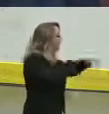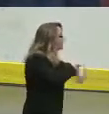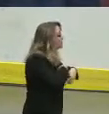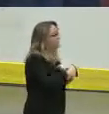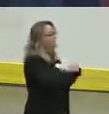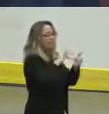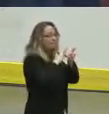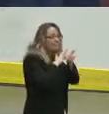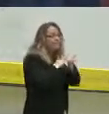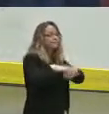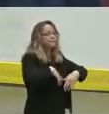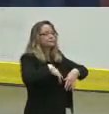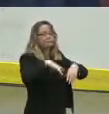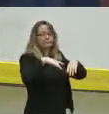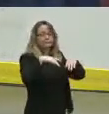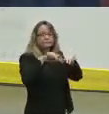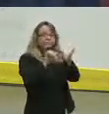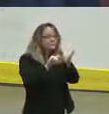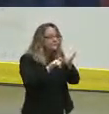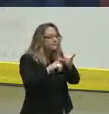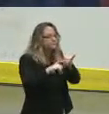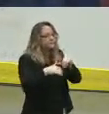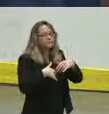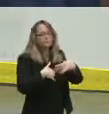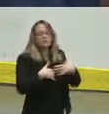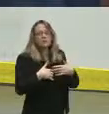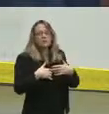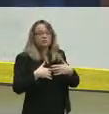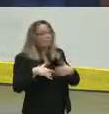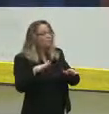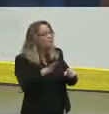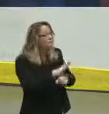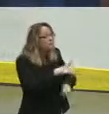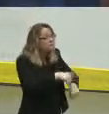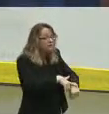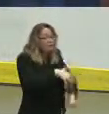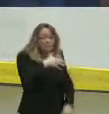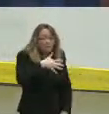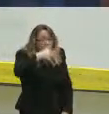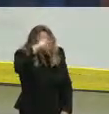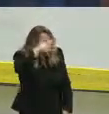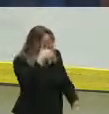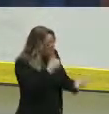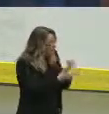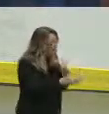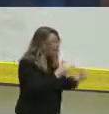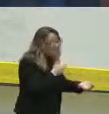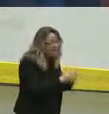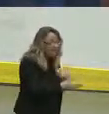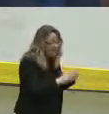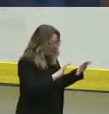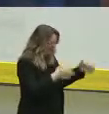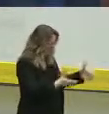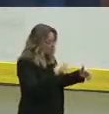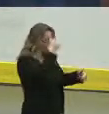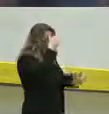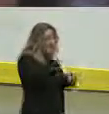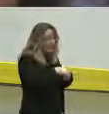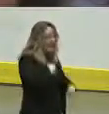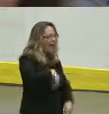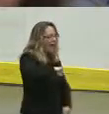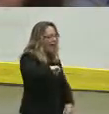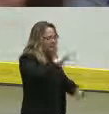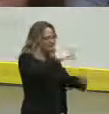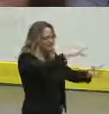engineering, government, full-time mother or father, always remember that our journey began at Utica College. This